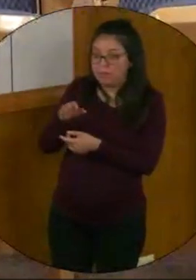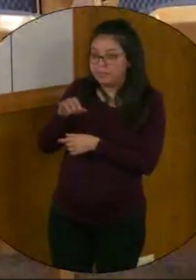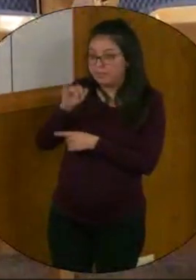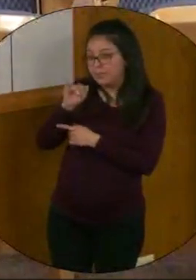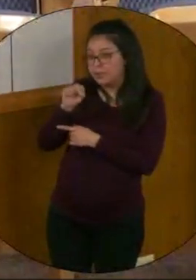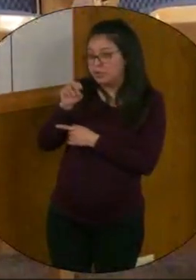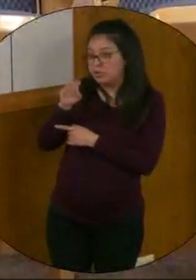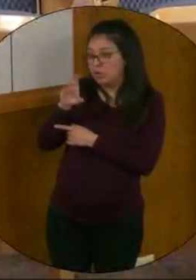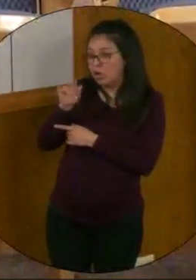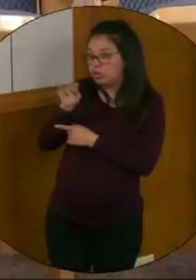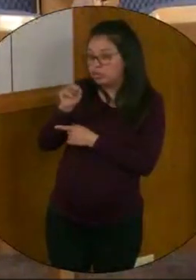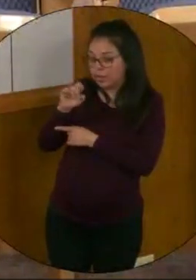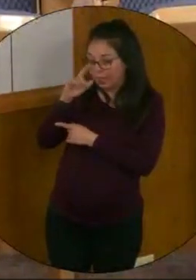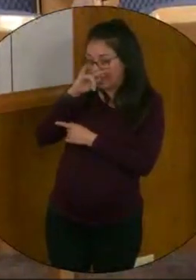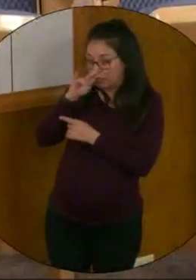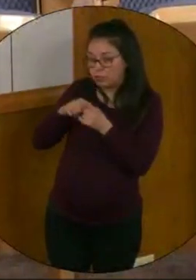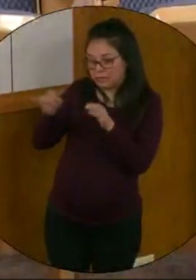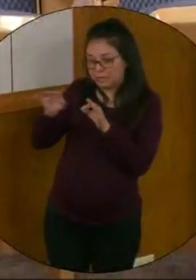works.